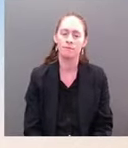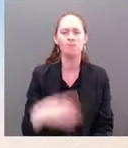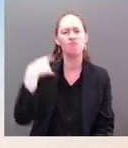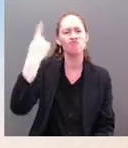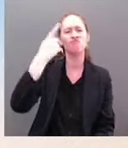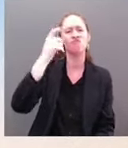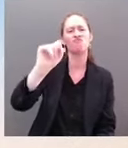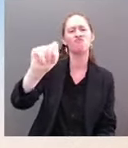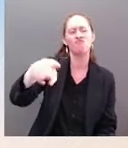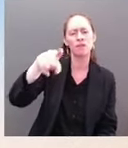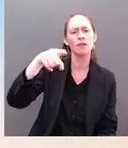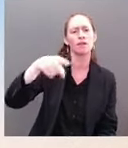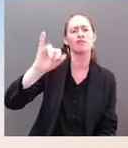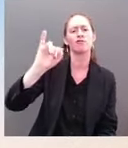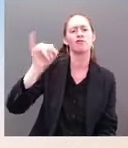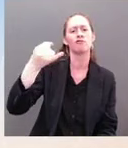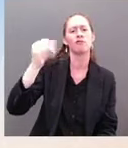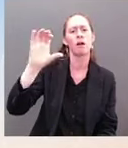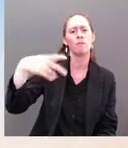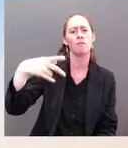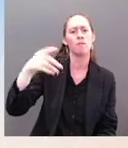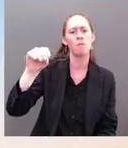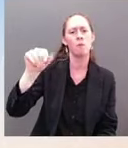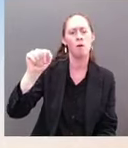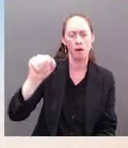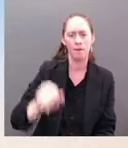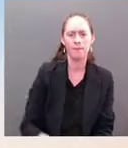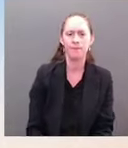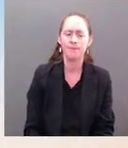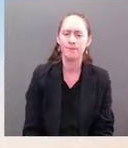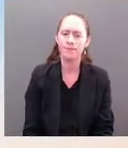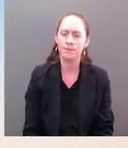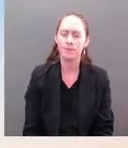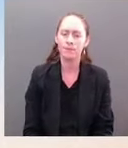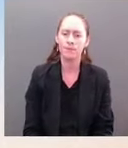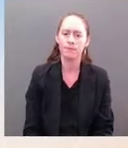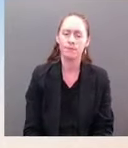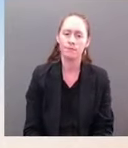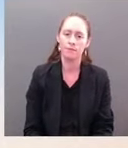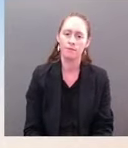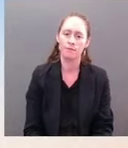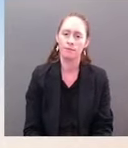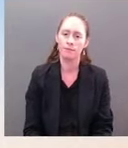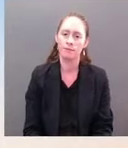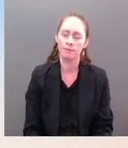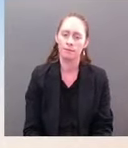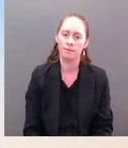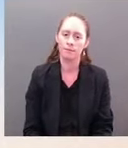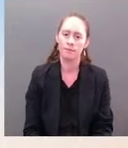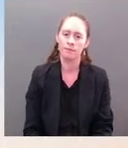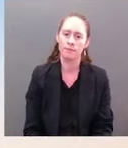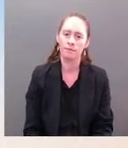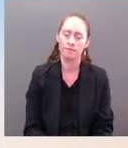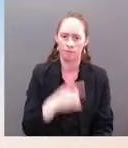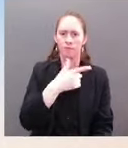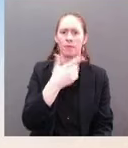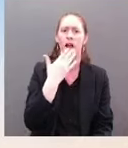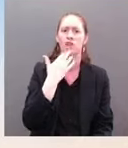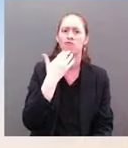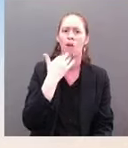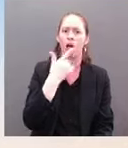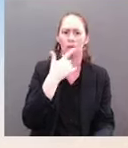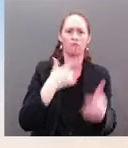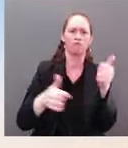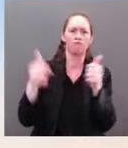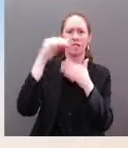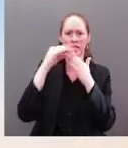almost any cost, including saying the biggest terrorist group in the world is not a terrorist organization. This is too steep a price. Can I get your reaction